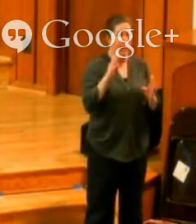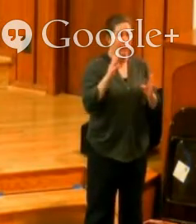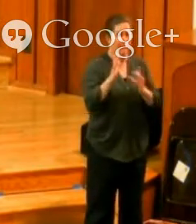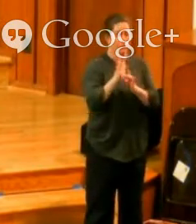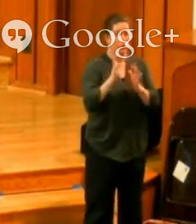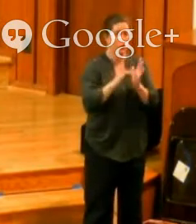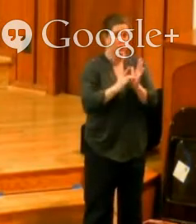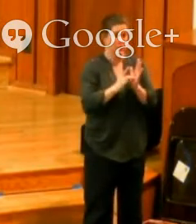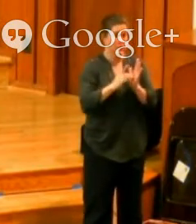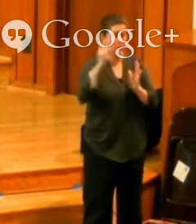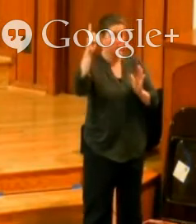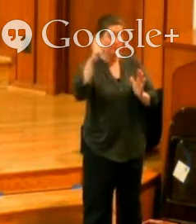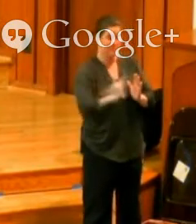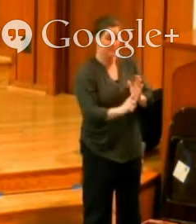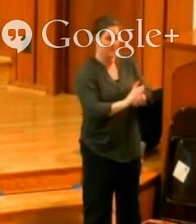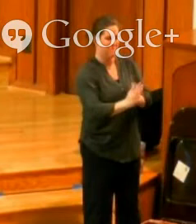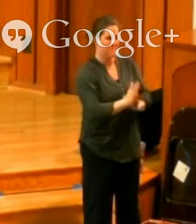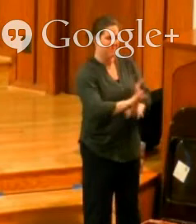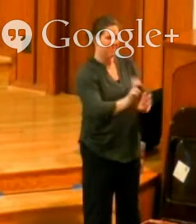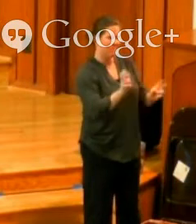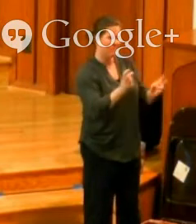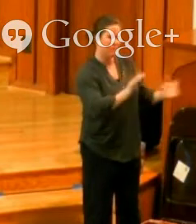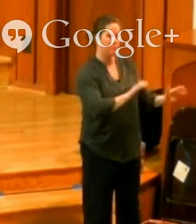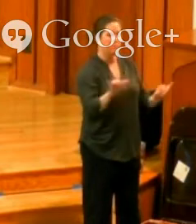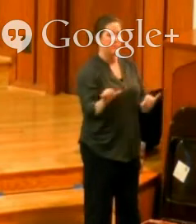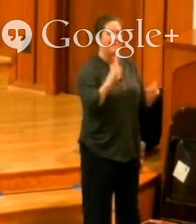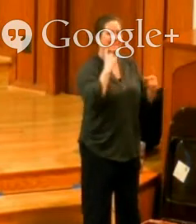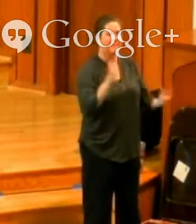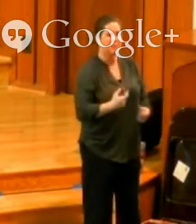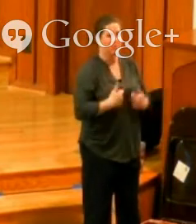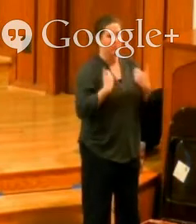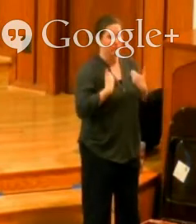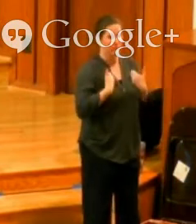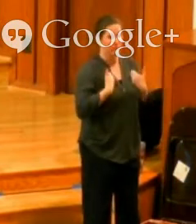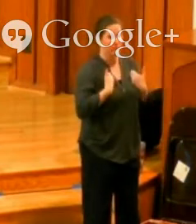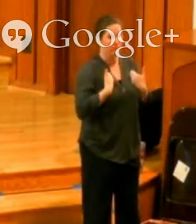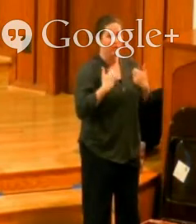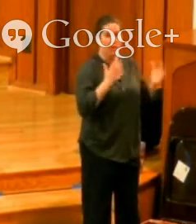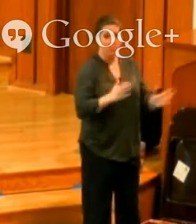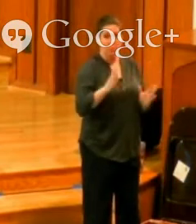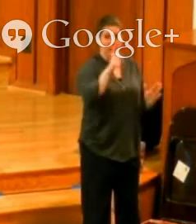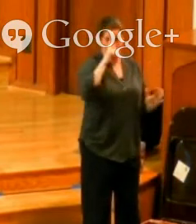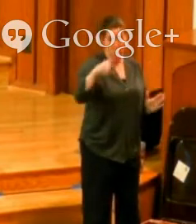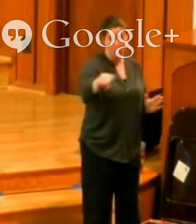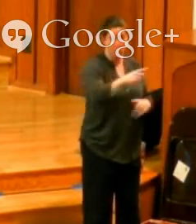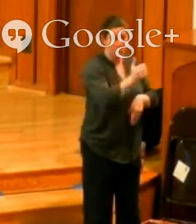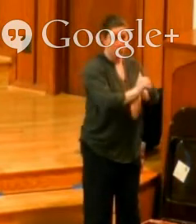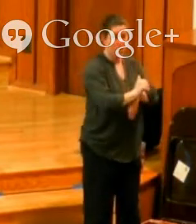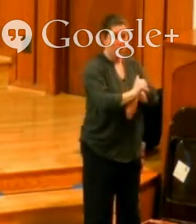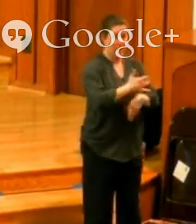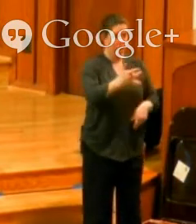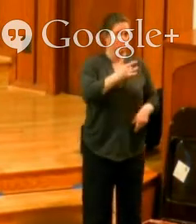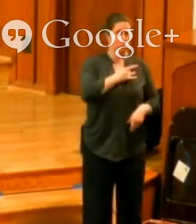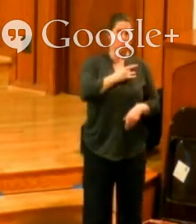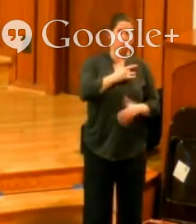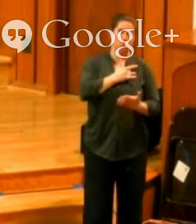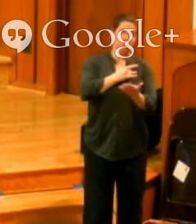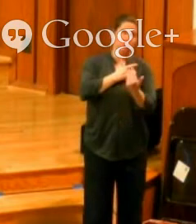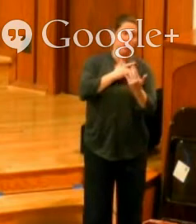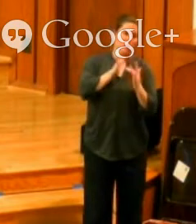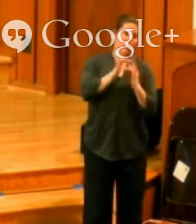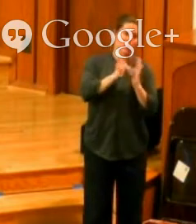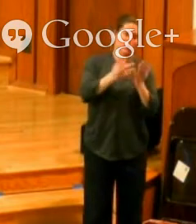life to be the savior of the world. And God's plan for you tonight is to have Jesus in your heart so that you can overcome